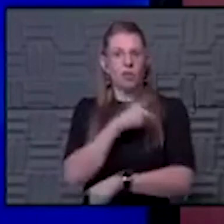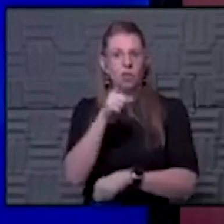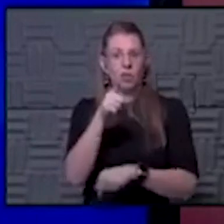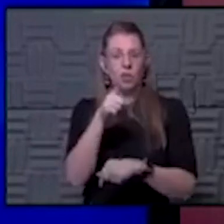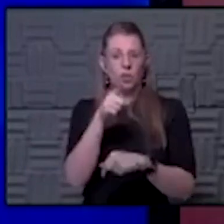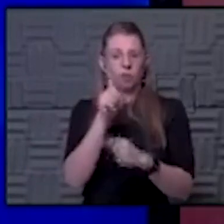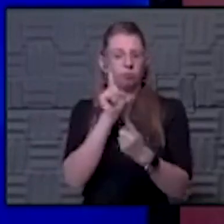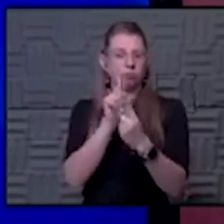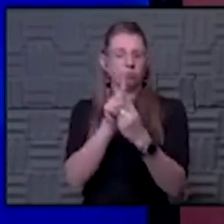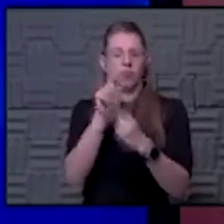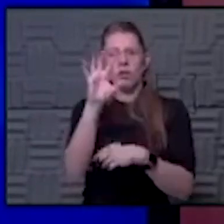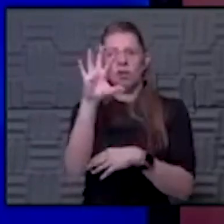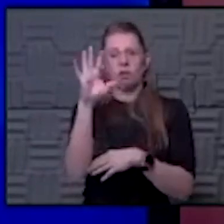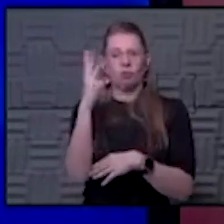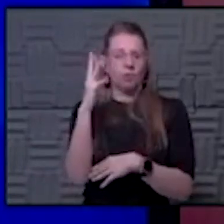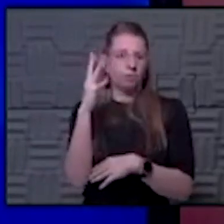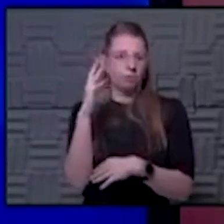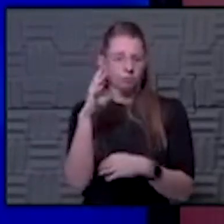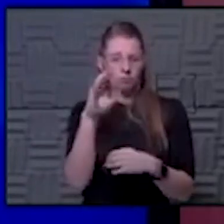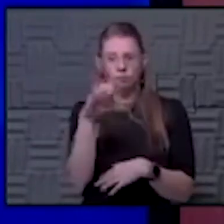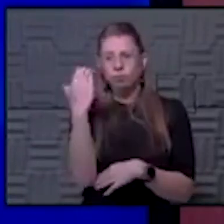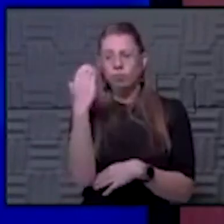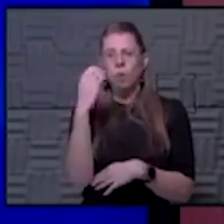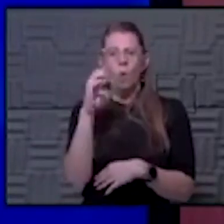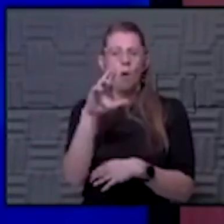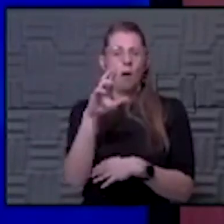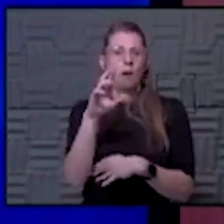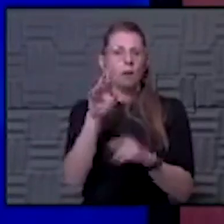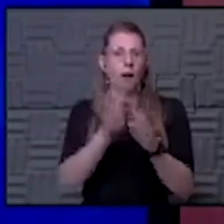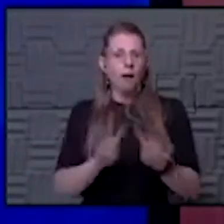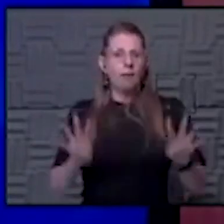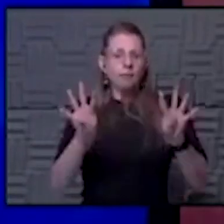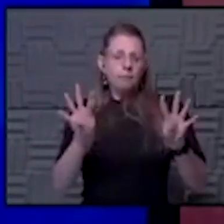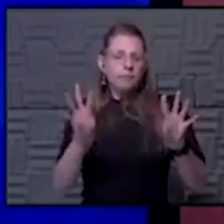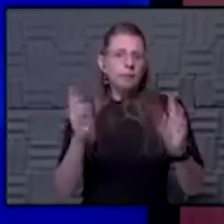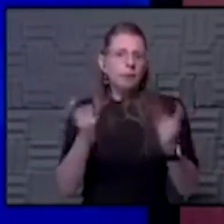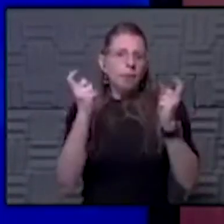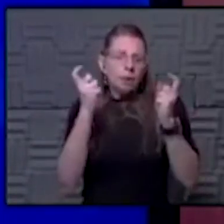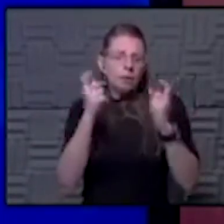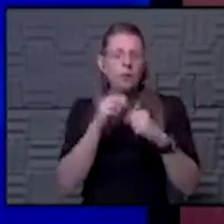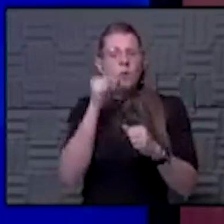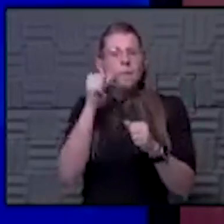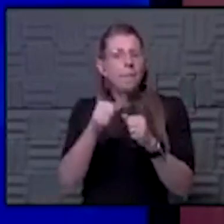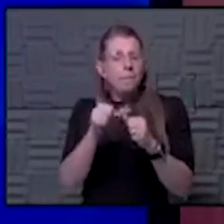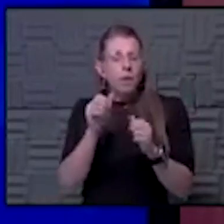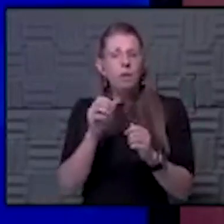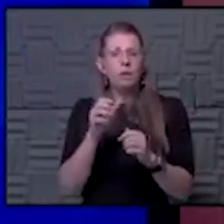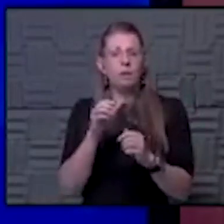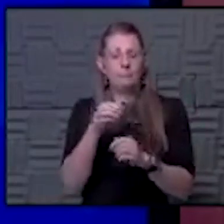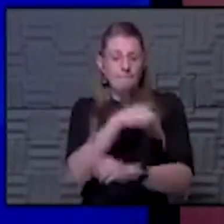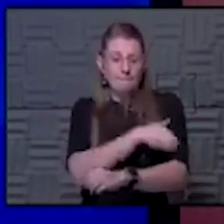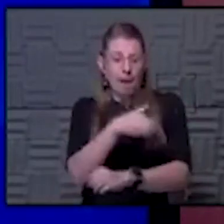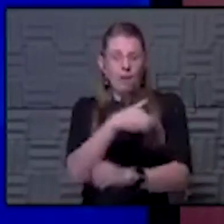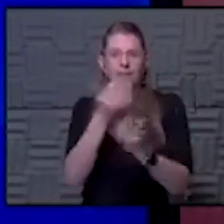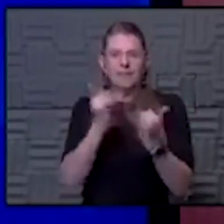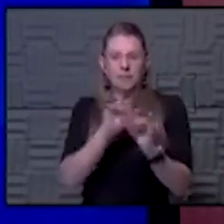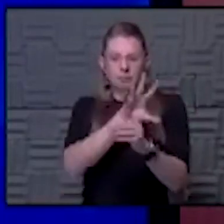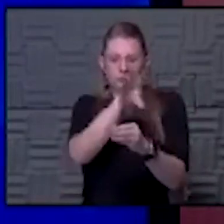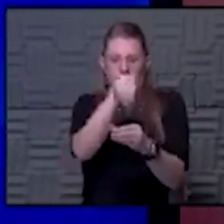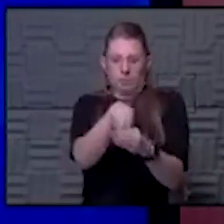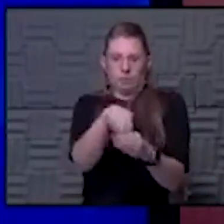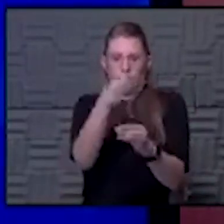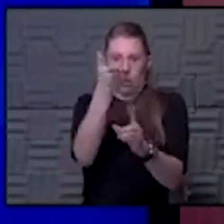tree or you're celebrating Hanukkah or whatever other things you want to do, remember that the power is still with